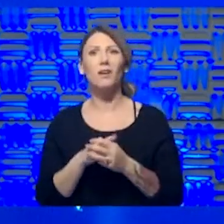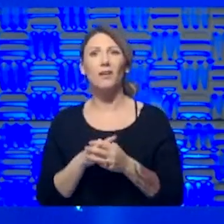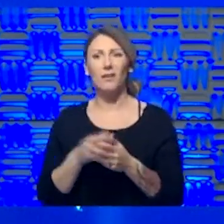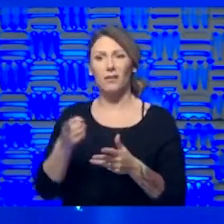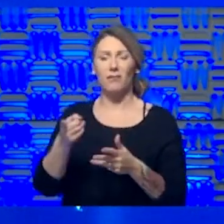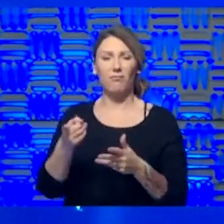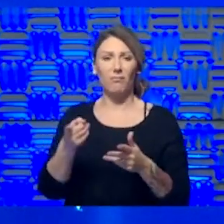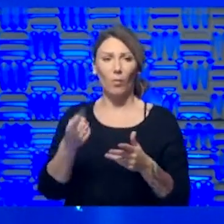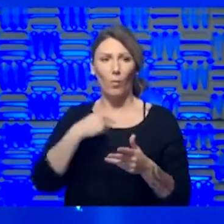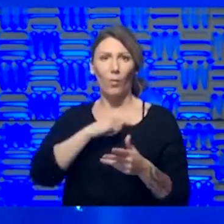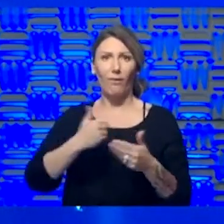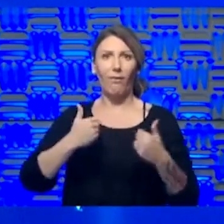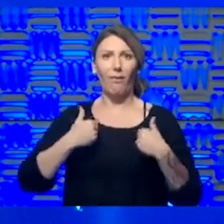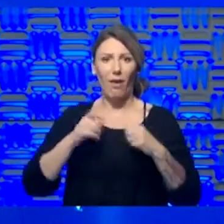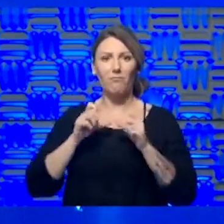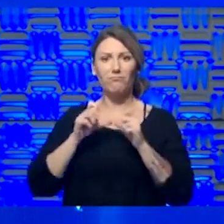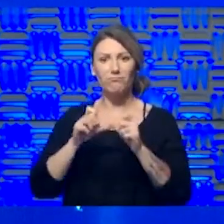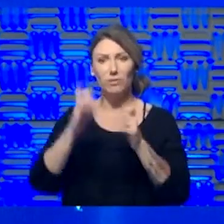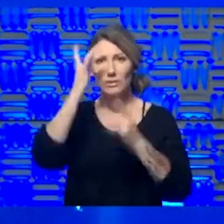treatable disease.